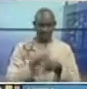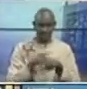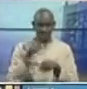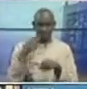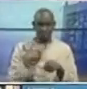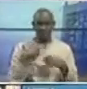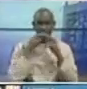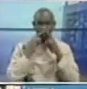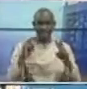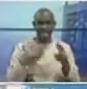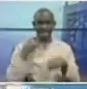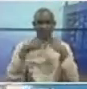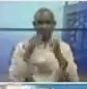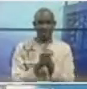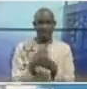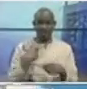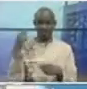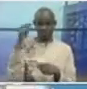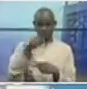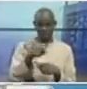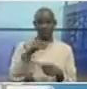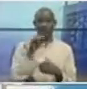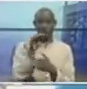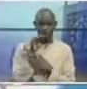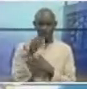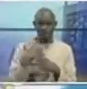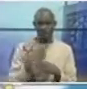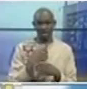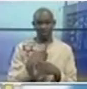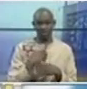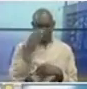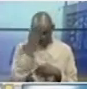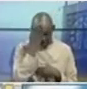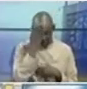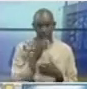deliver peace and development. Nimekuja kuomba kwa unyenyekevu.